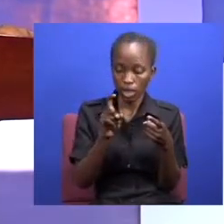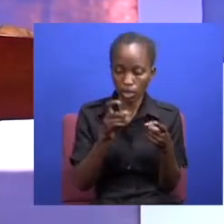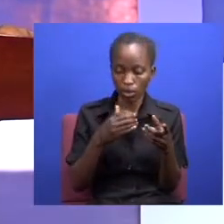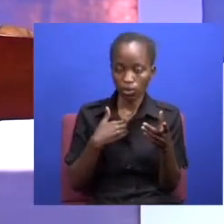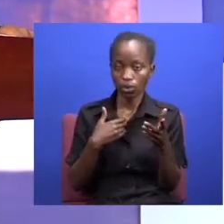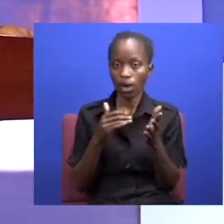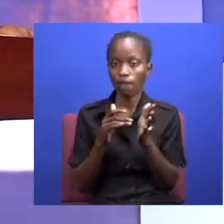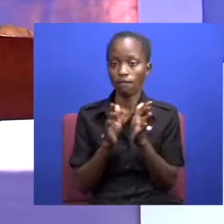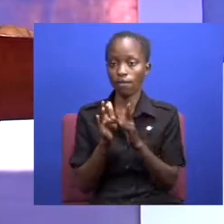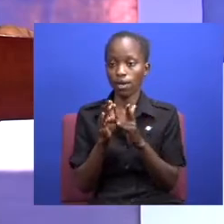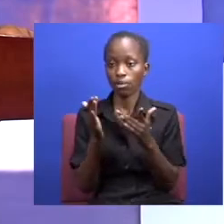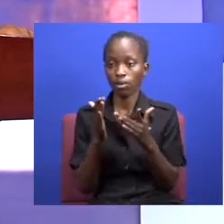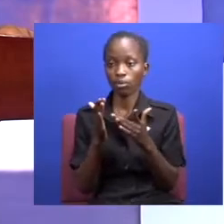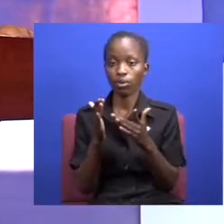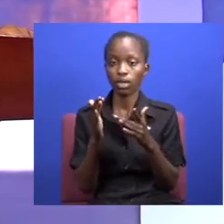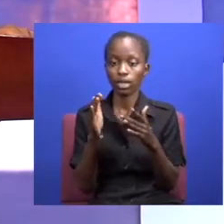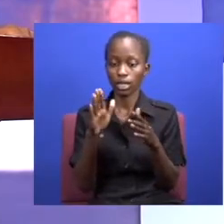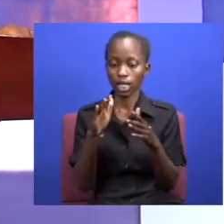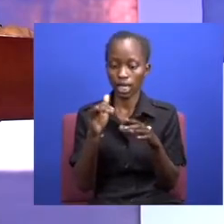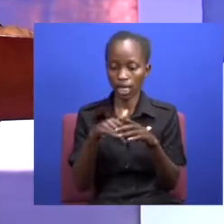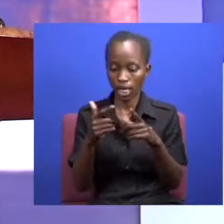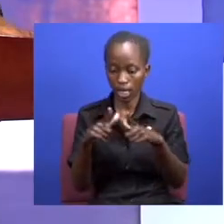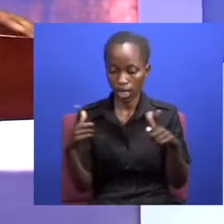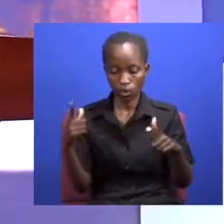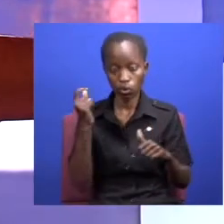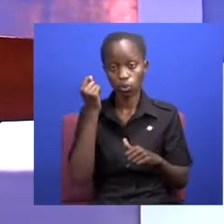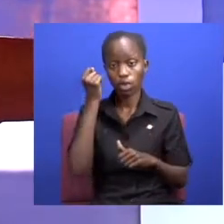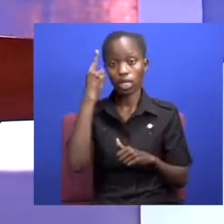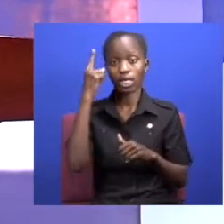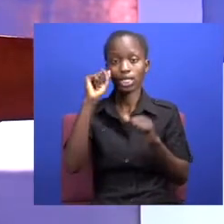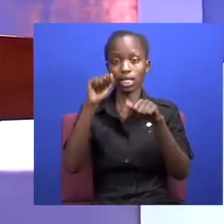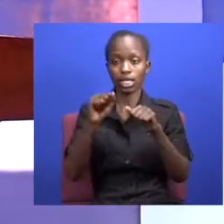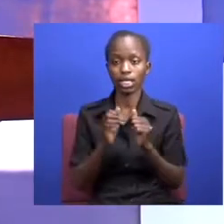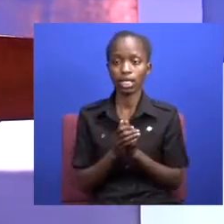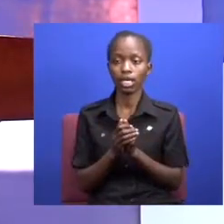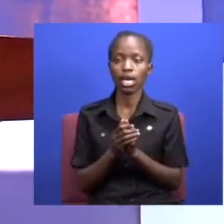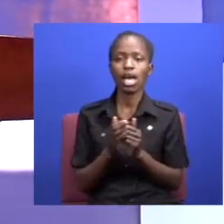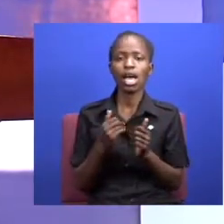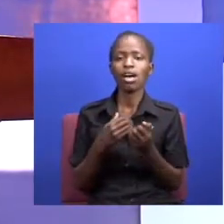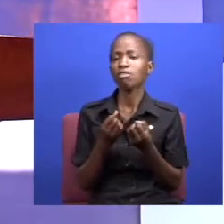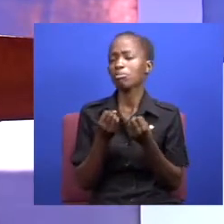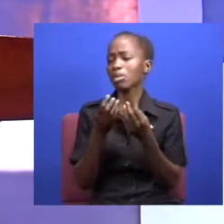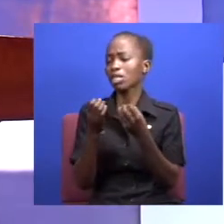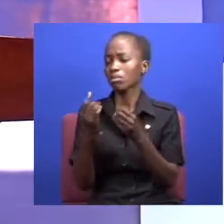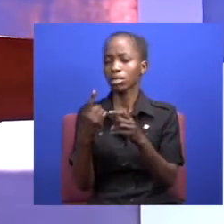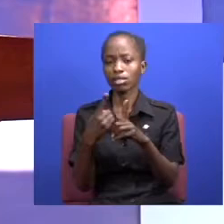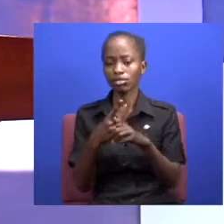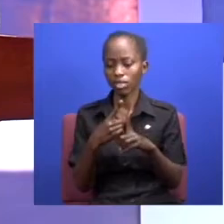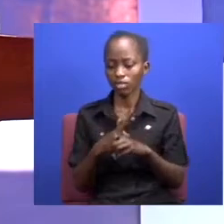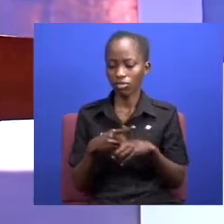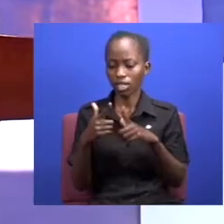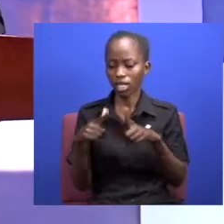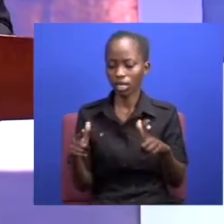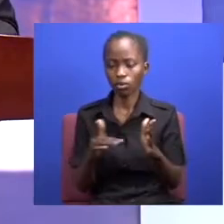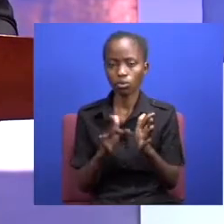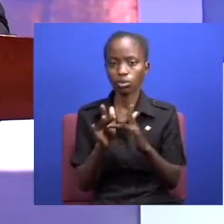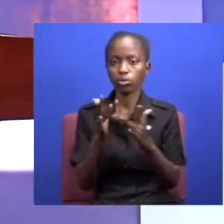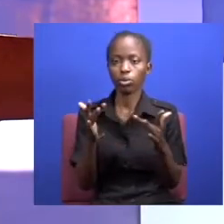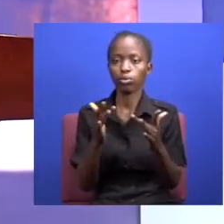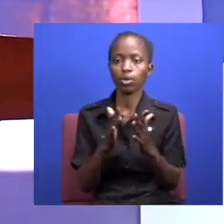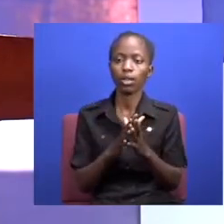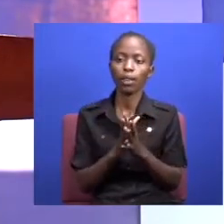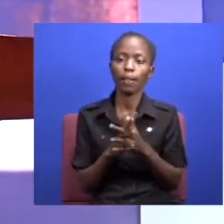Bible that's in a language that you can understand. There are so many different translations of the Bible in different